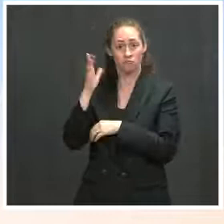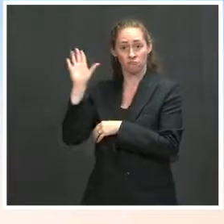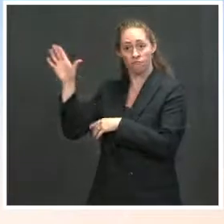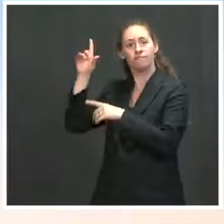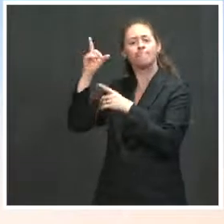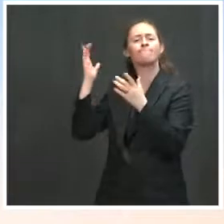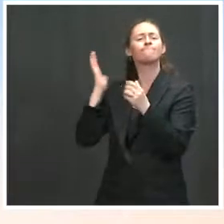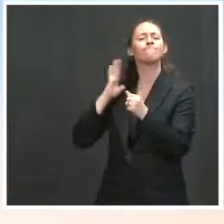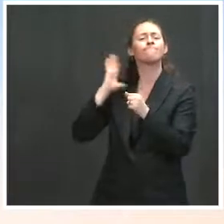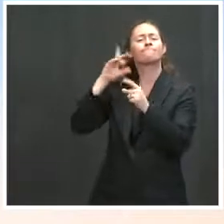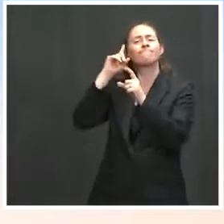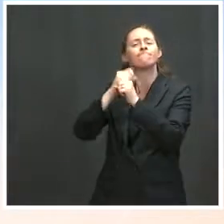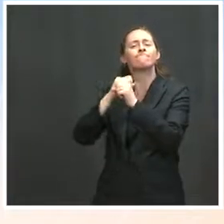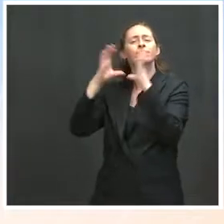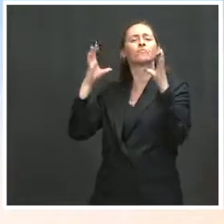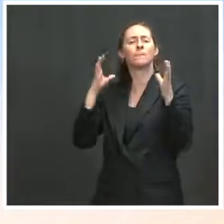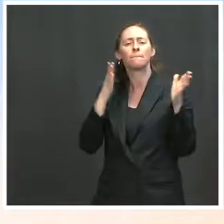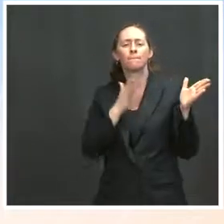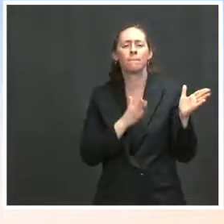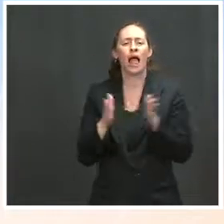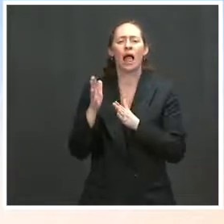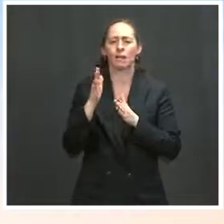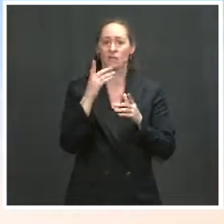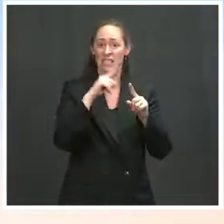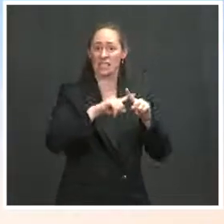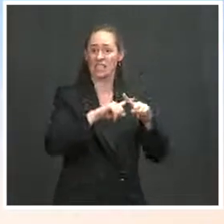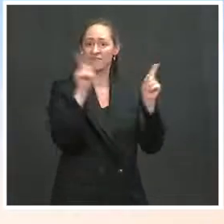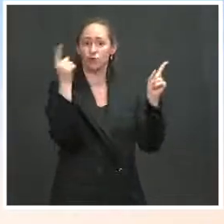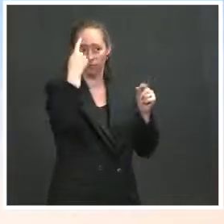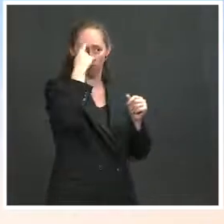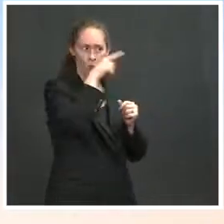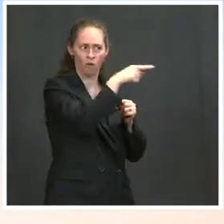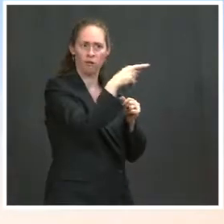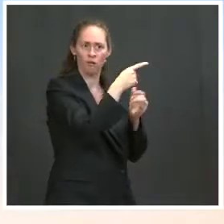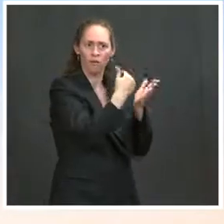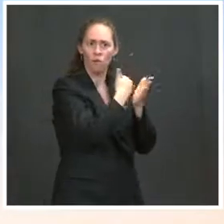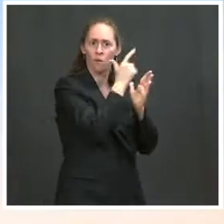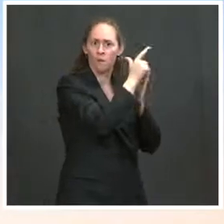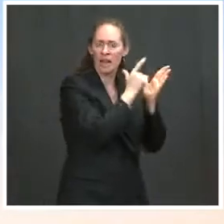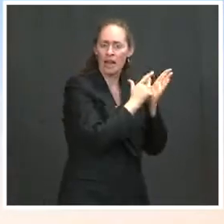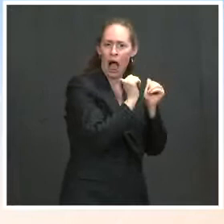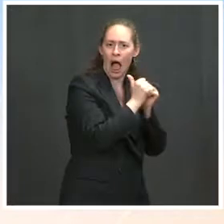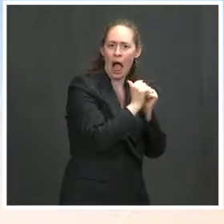Floyd Policing Injustice Act passed? Yeah, so as you mentioned,